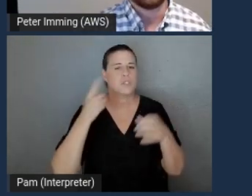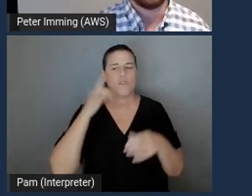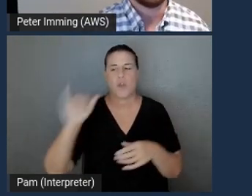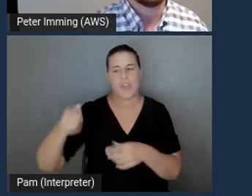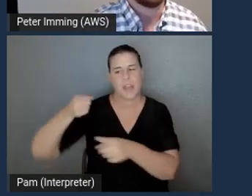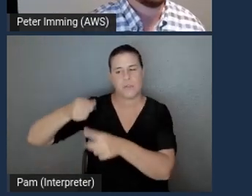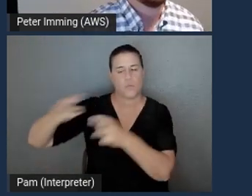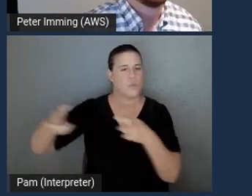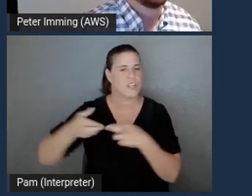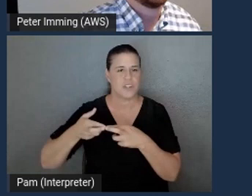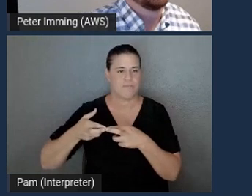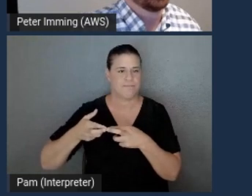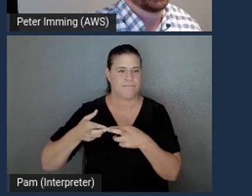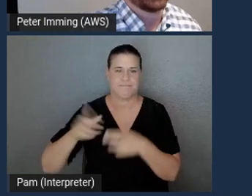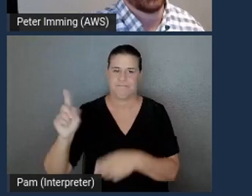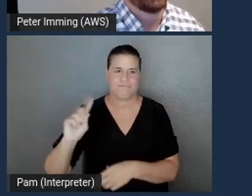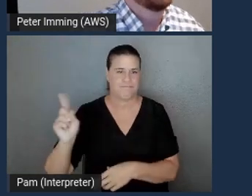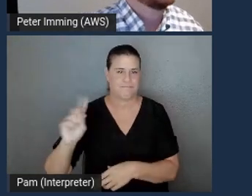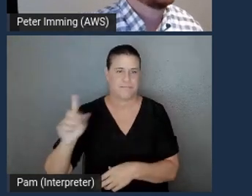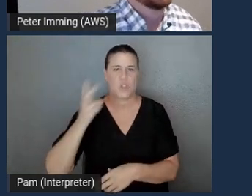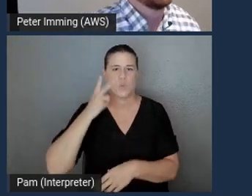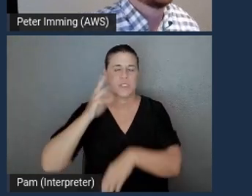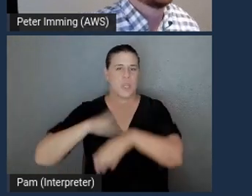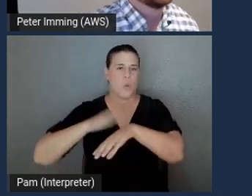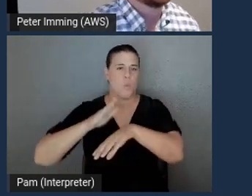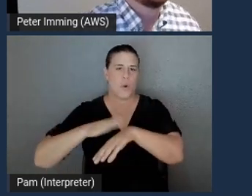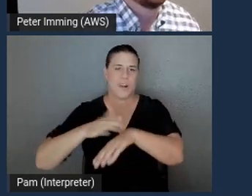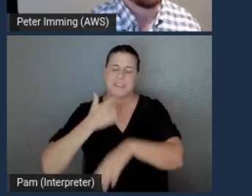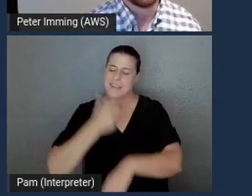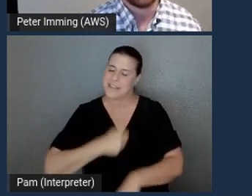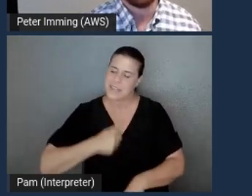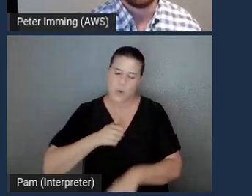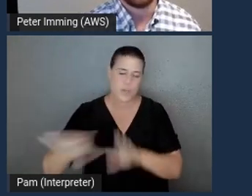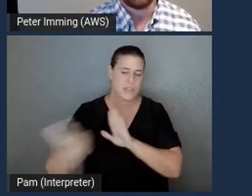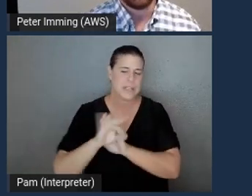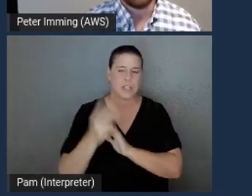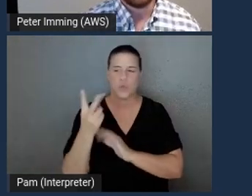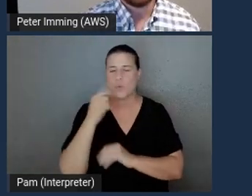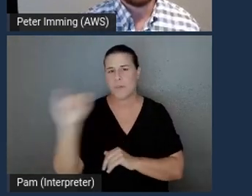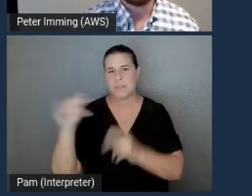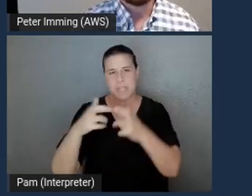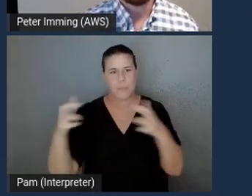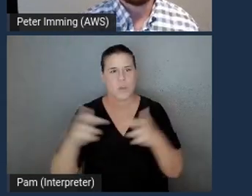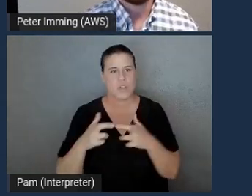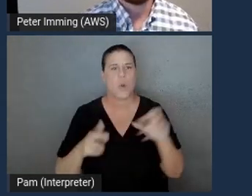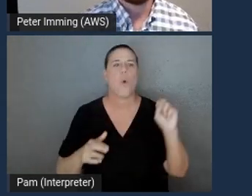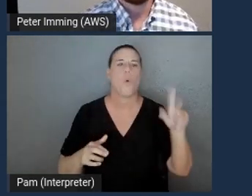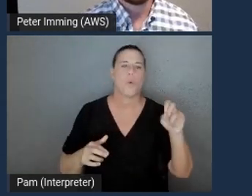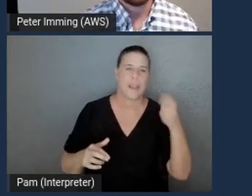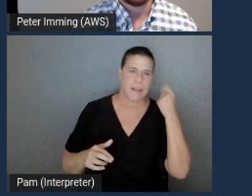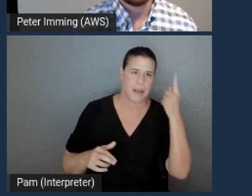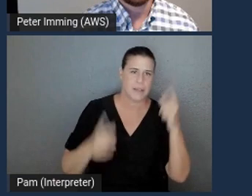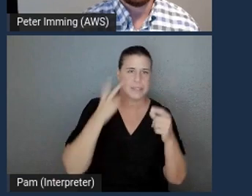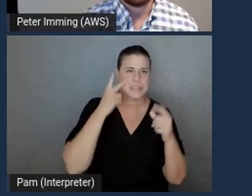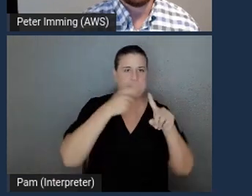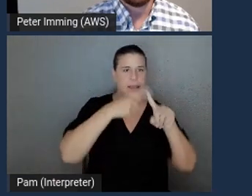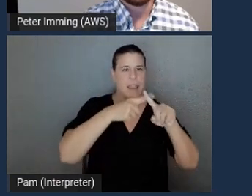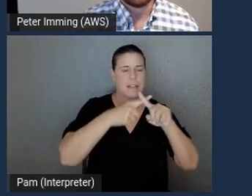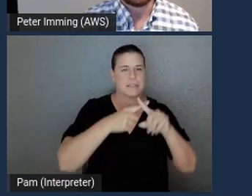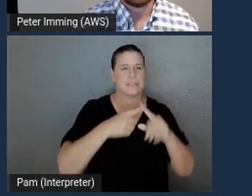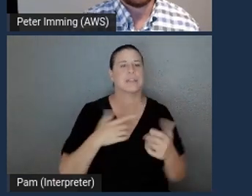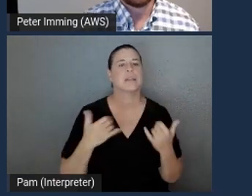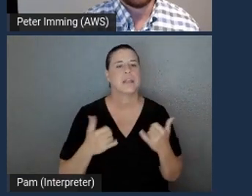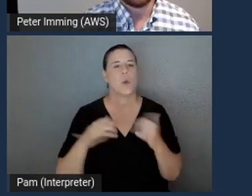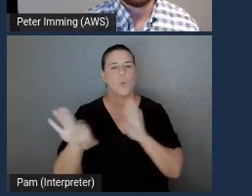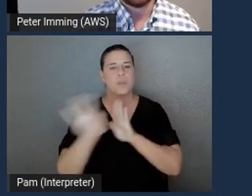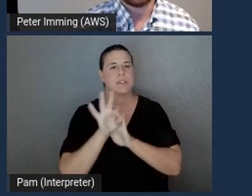region. And you'll see here a little warning telling you, sorry, you've selected two from the same region. Okay, got it. Yeah. So when we